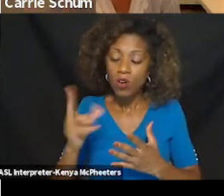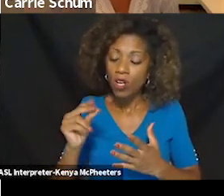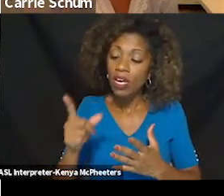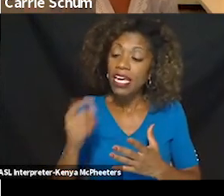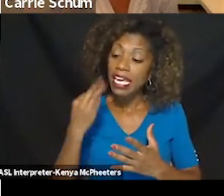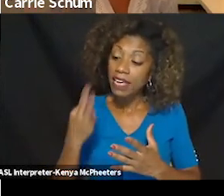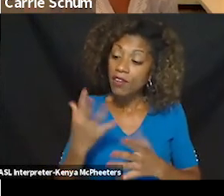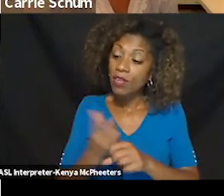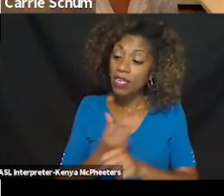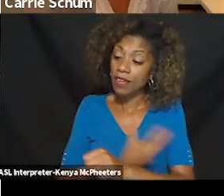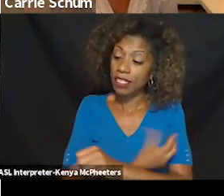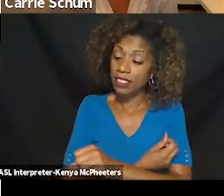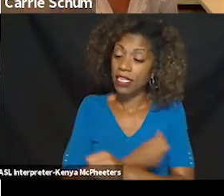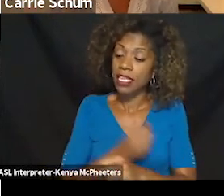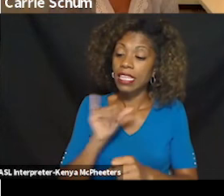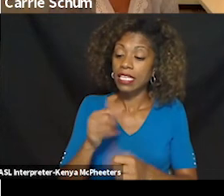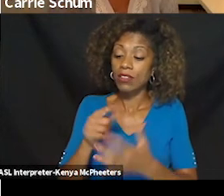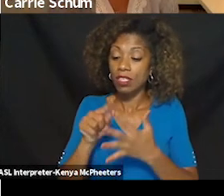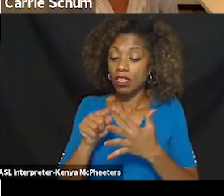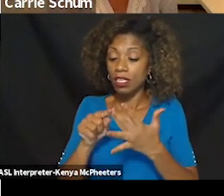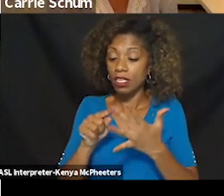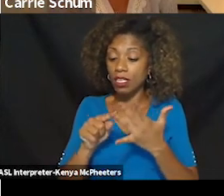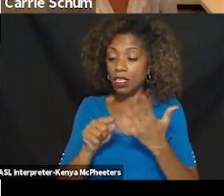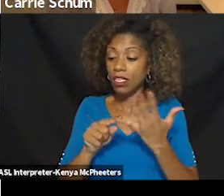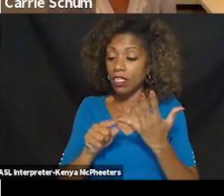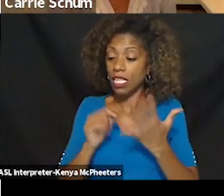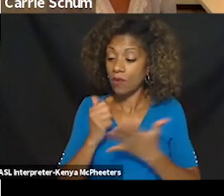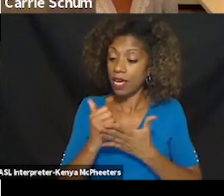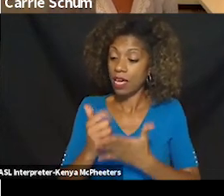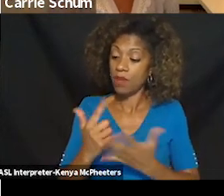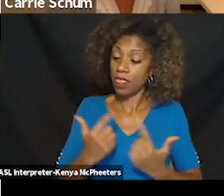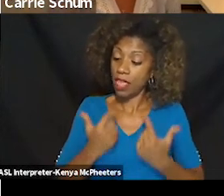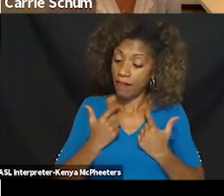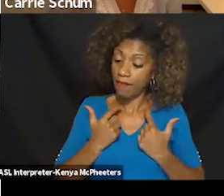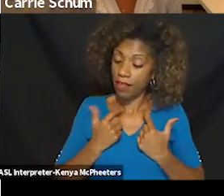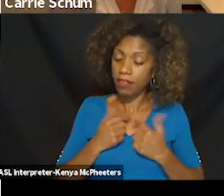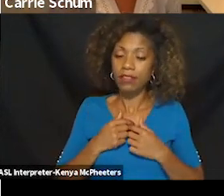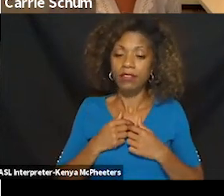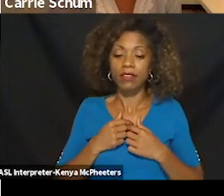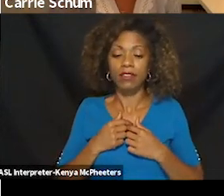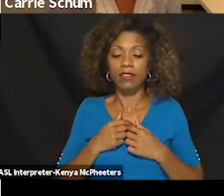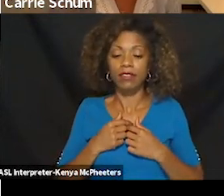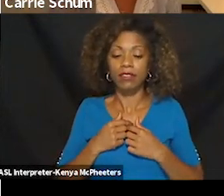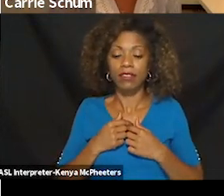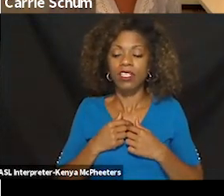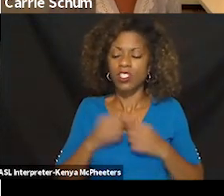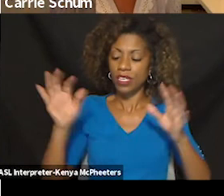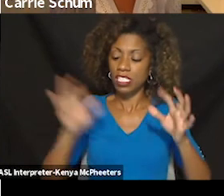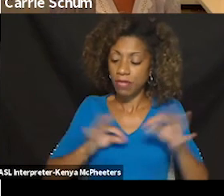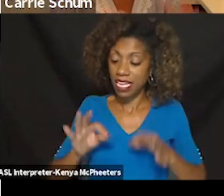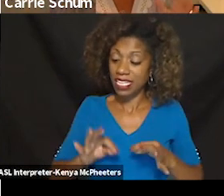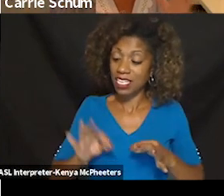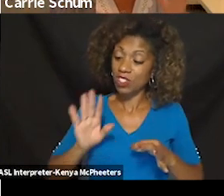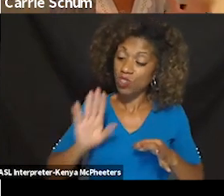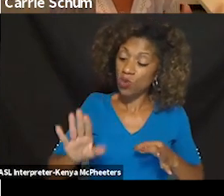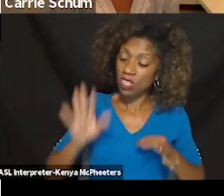other things that had been working for them, and giving them that sense of control. Literally, you will have the upper hand. And also sort